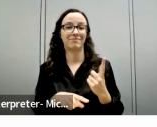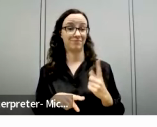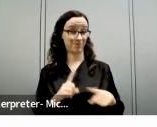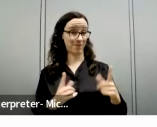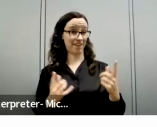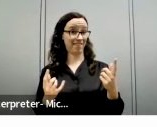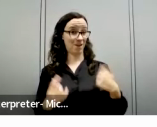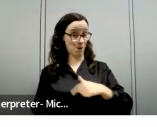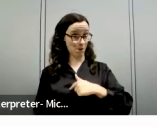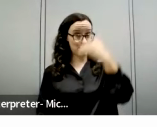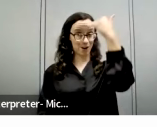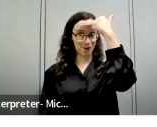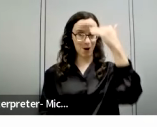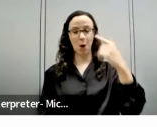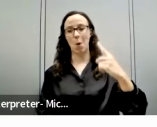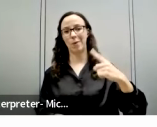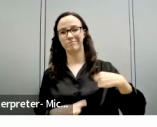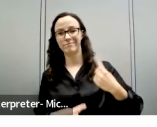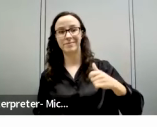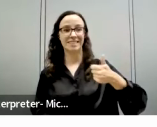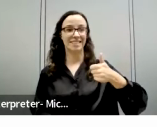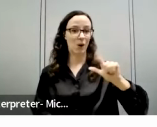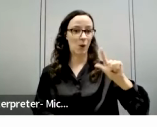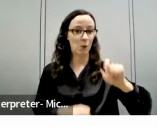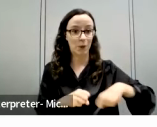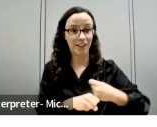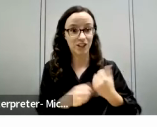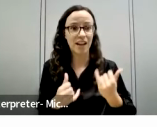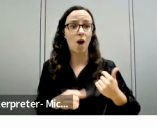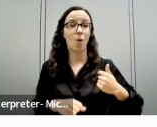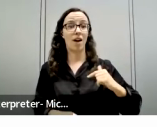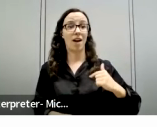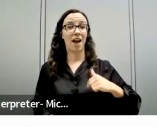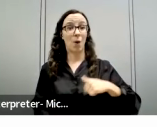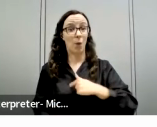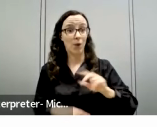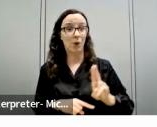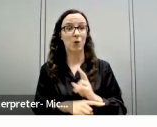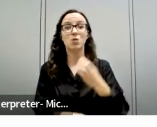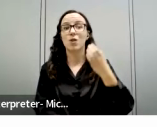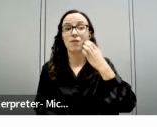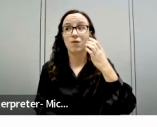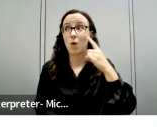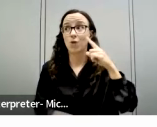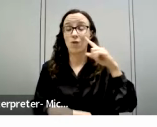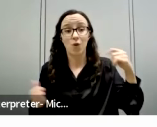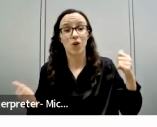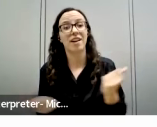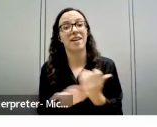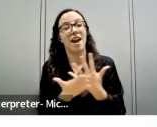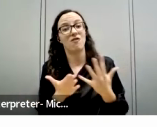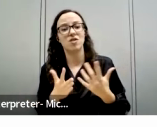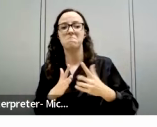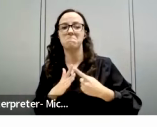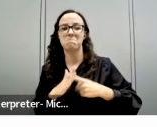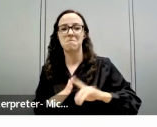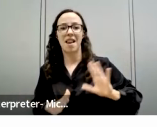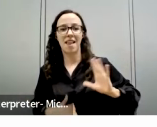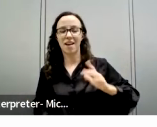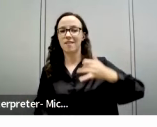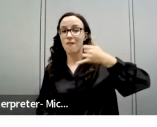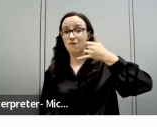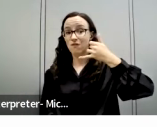that in the decades since then, we now use our cell phones for everything, right? So in the beginning, when cell phones